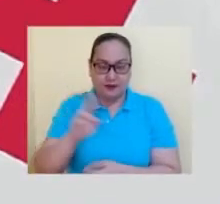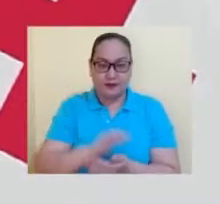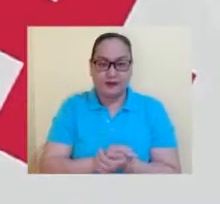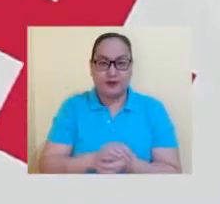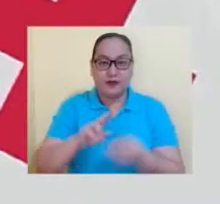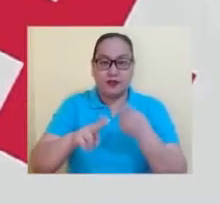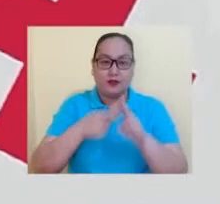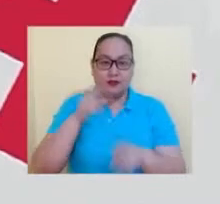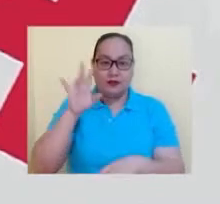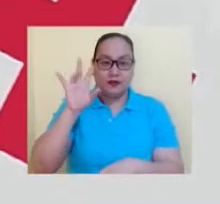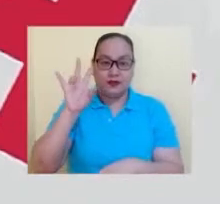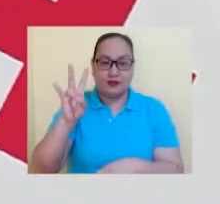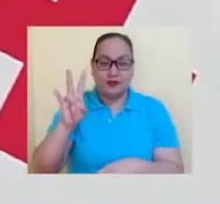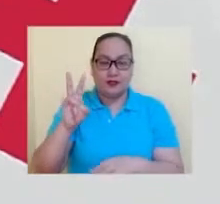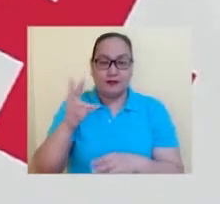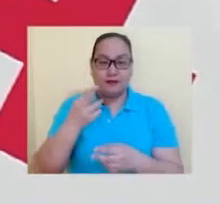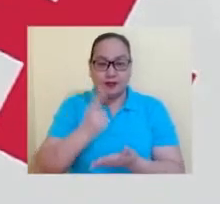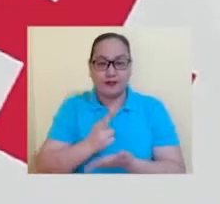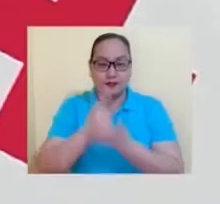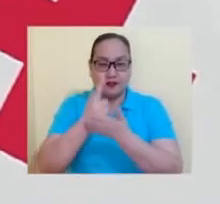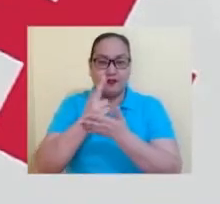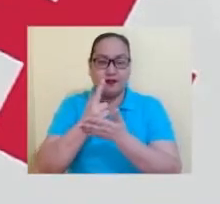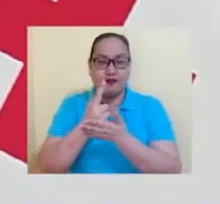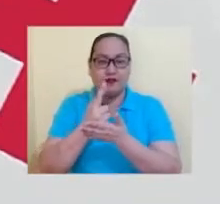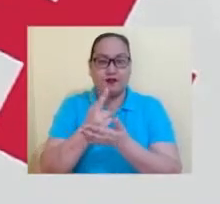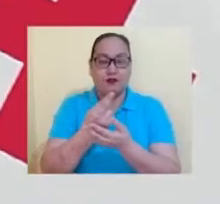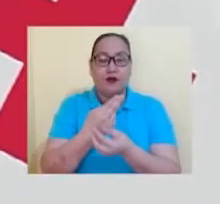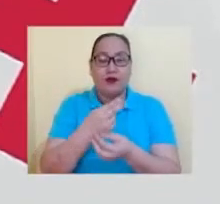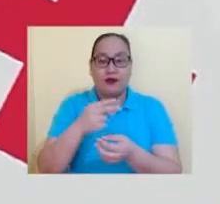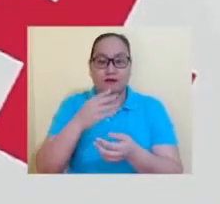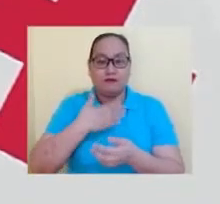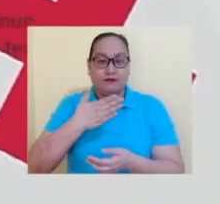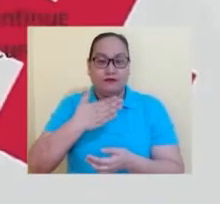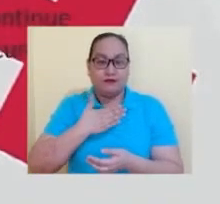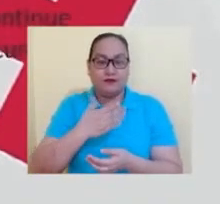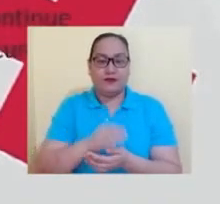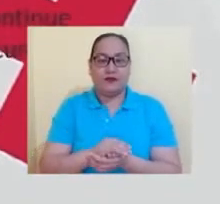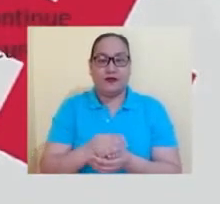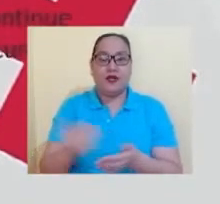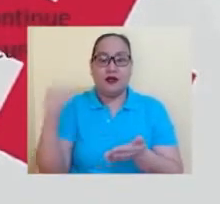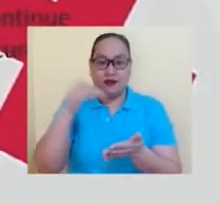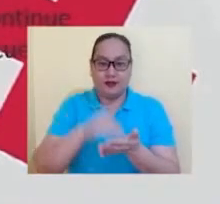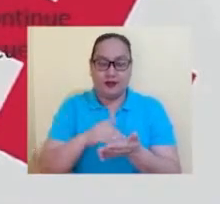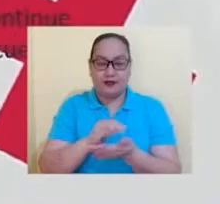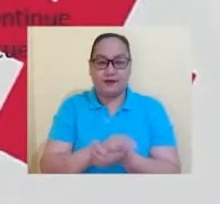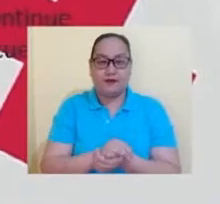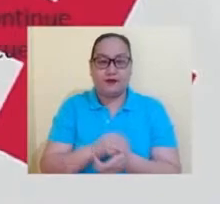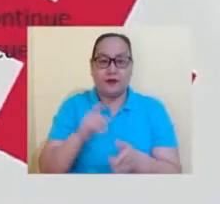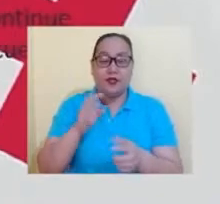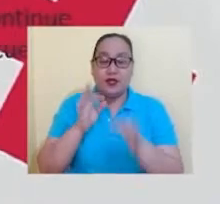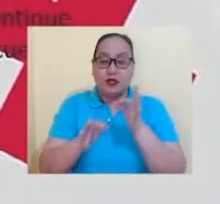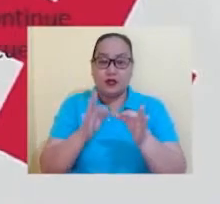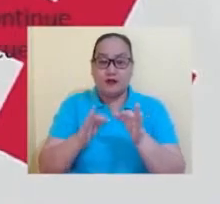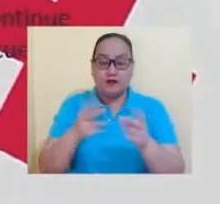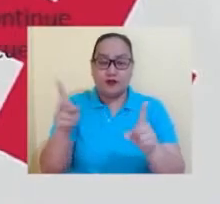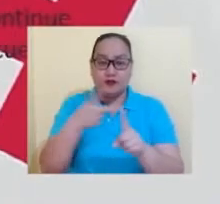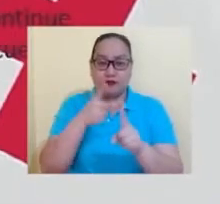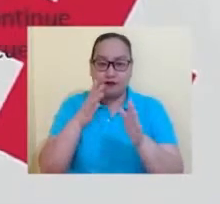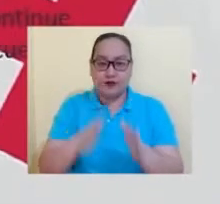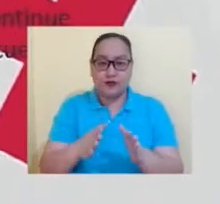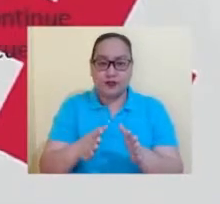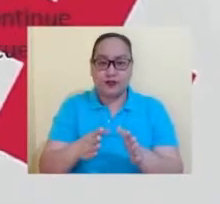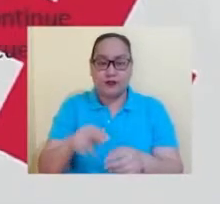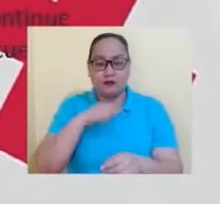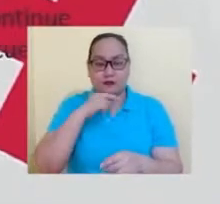2 rescue breaths. Repeat cycle. Step 8. If the victim is still unconscious,